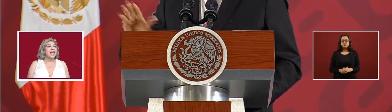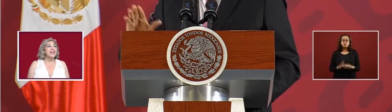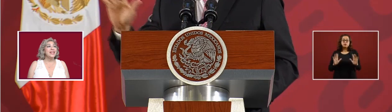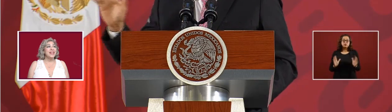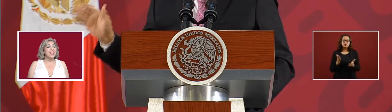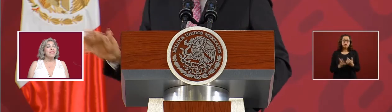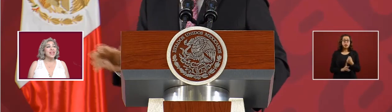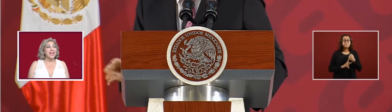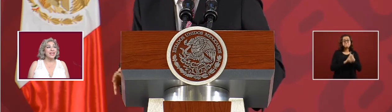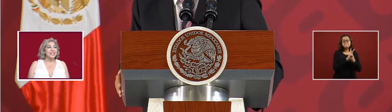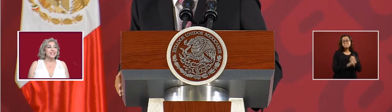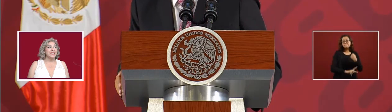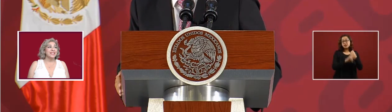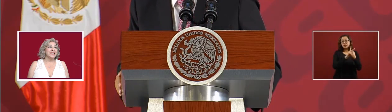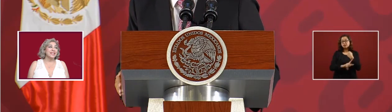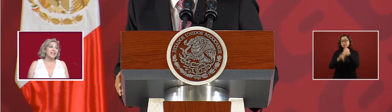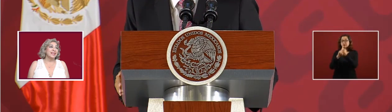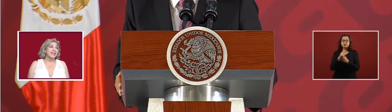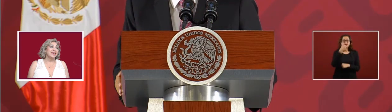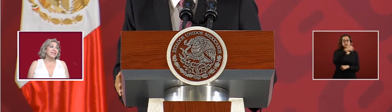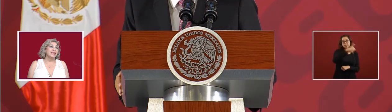and in every case